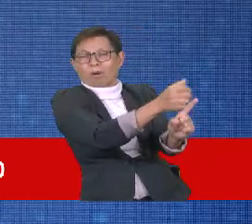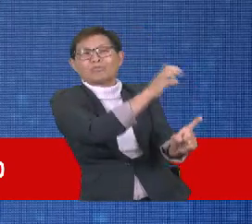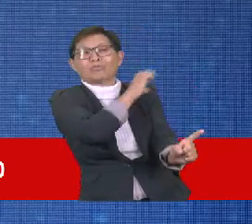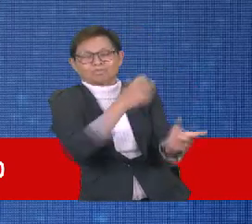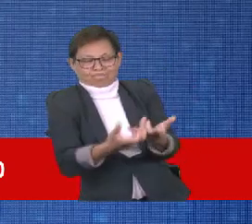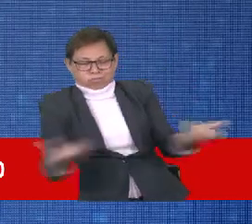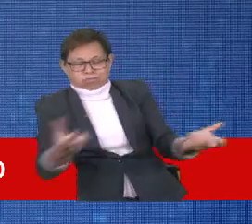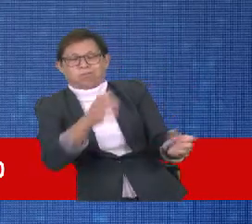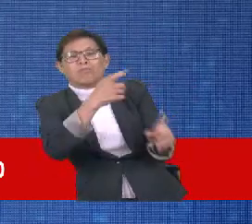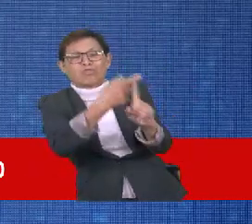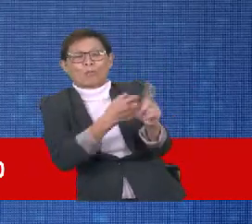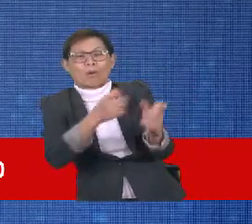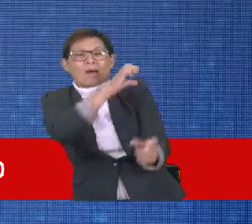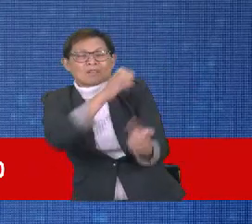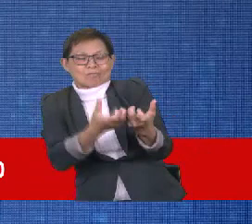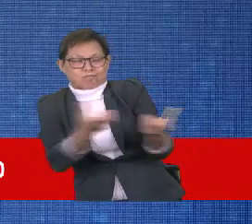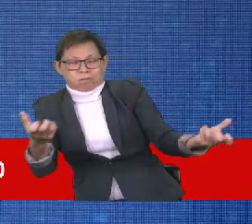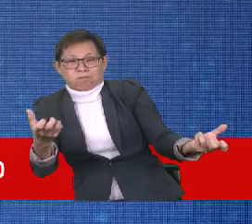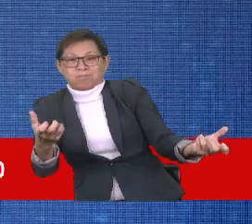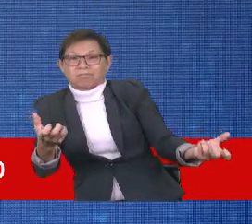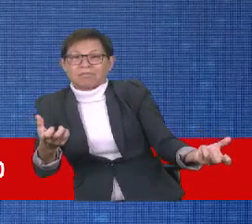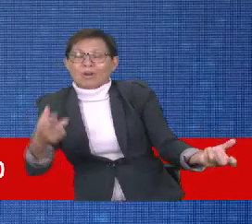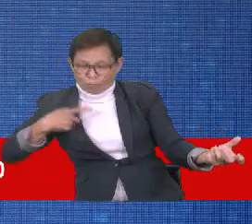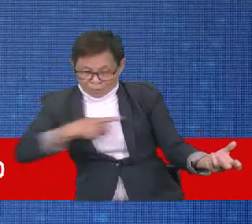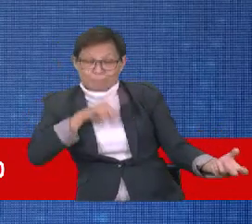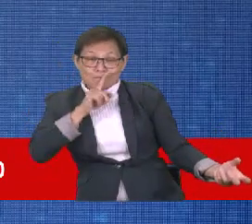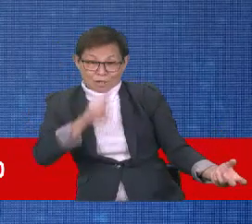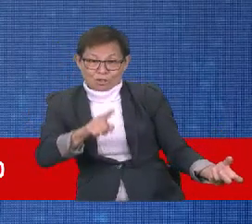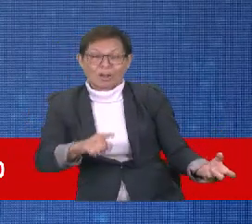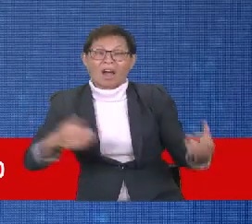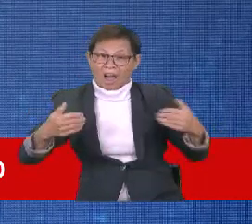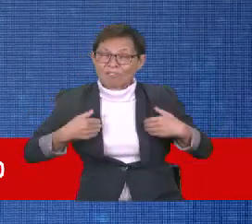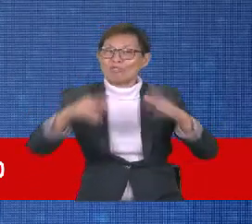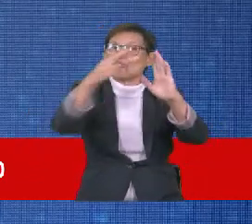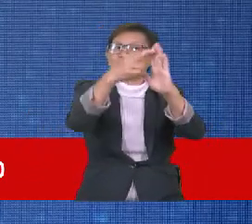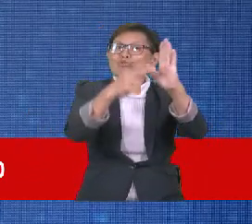executive. We must make sure there is rule of law,